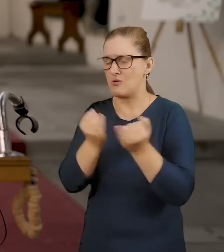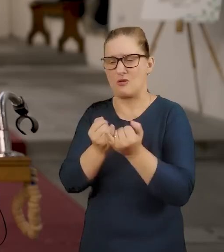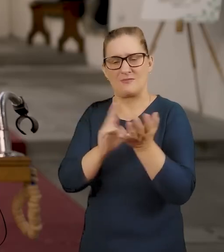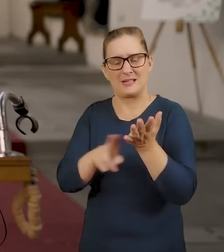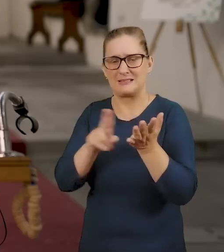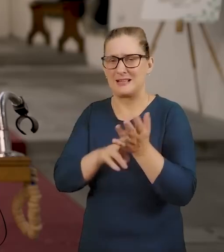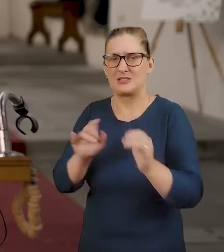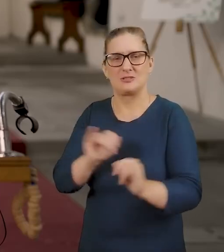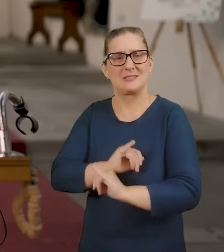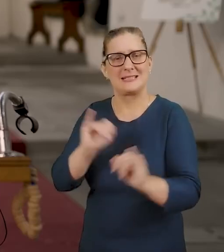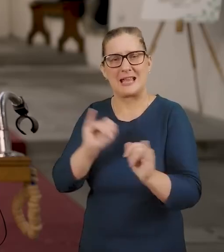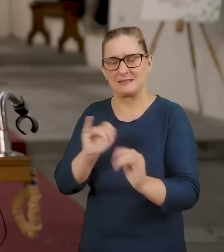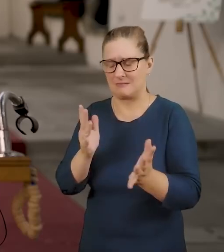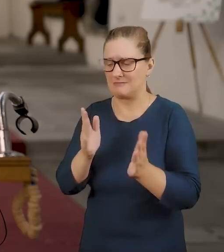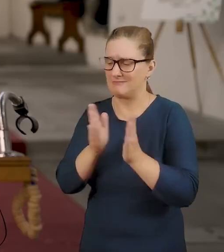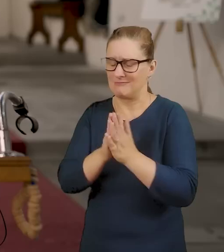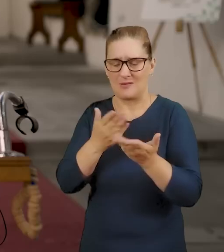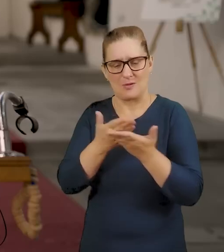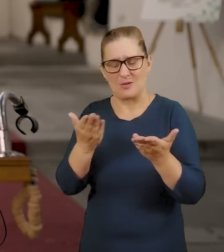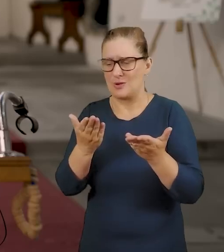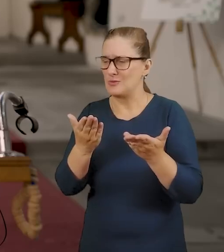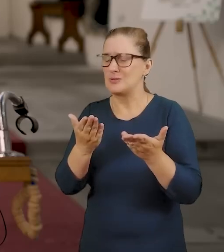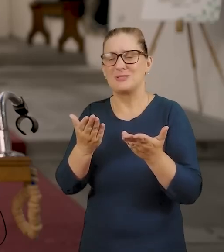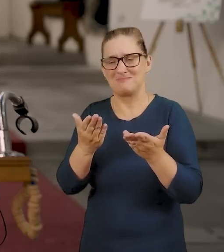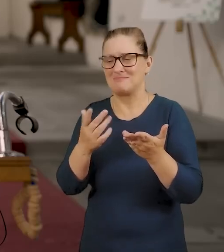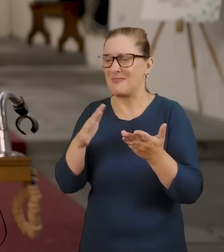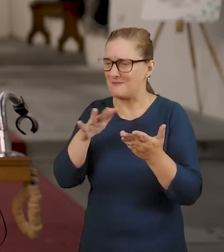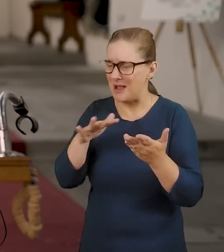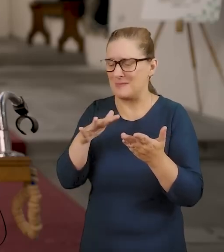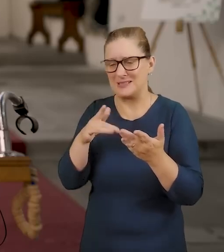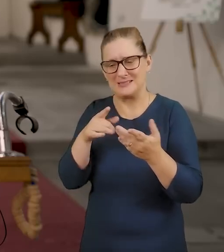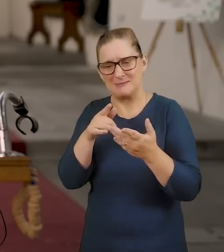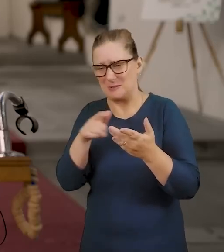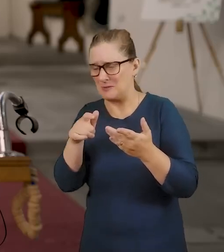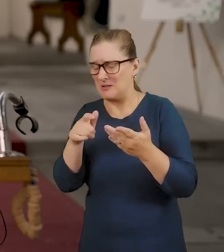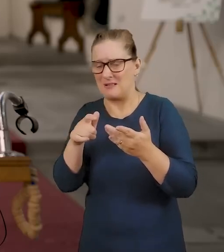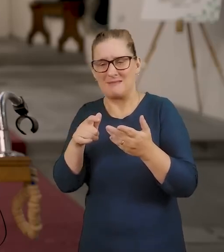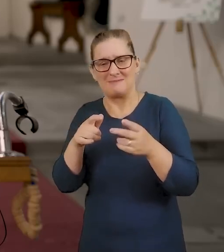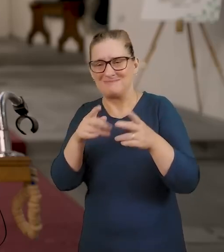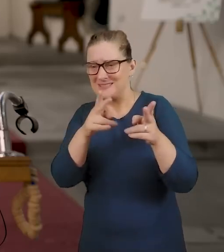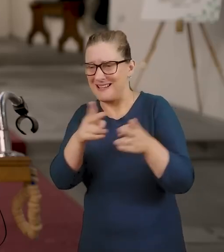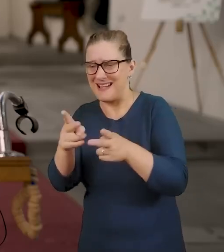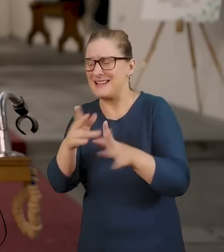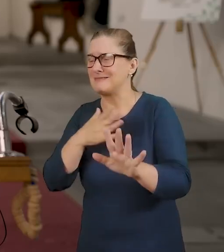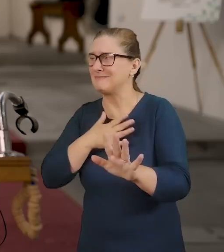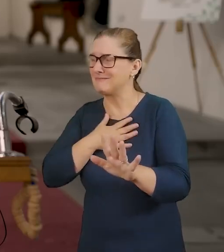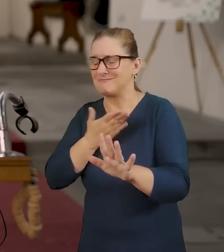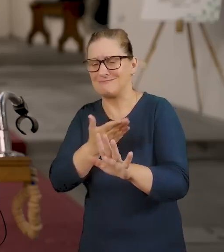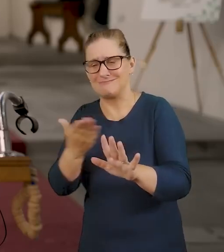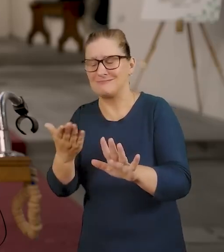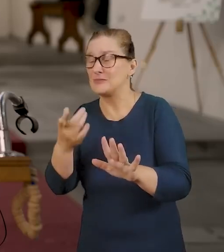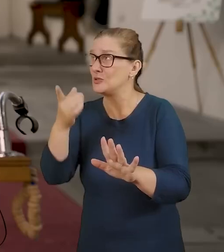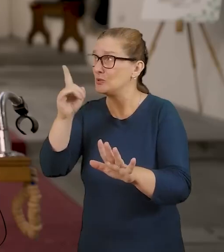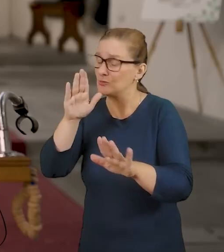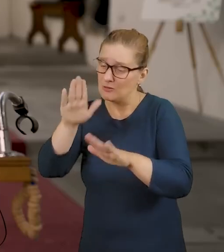natural disasters. We pray for those who have lost loved ones. Lord, our heart goes out to them, and we ask, dear Lord,